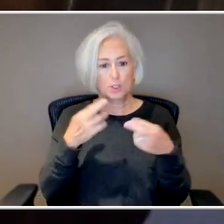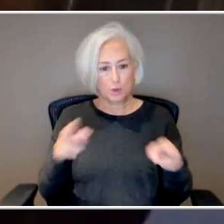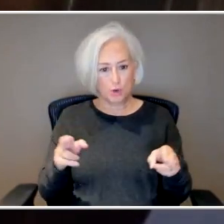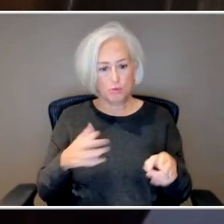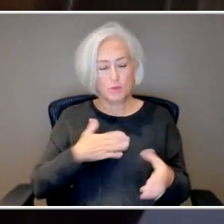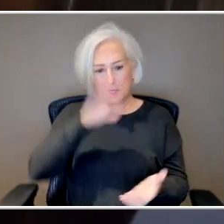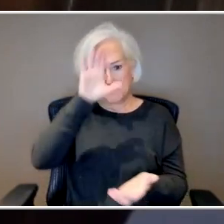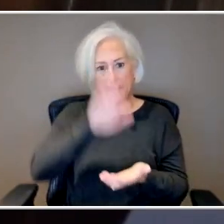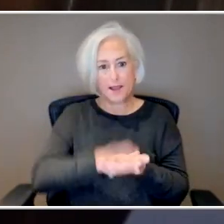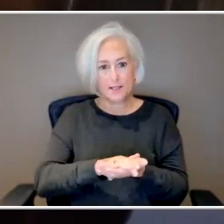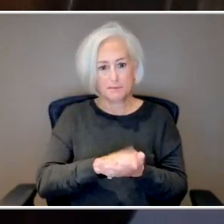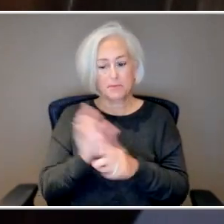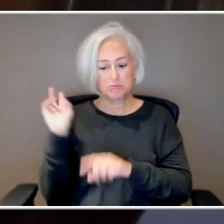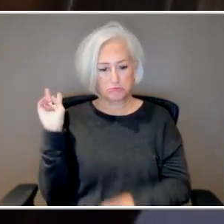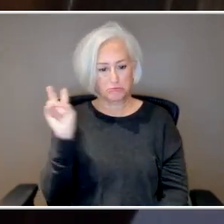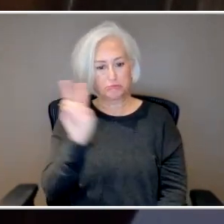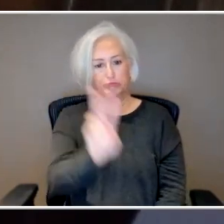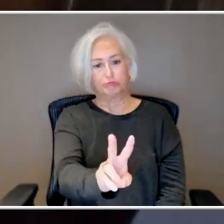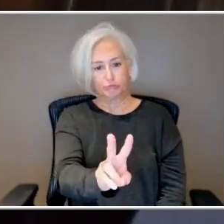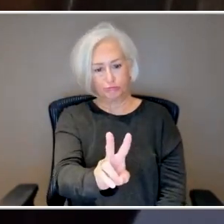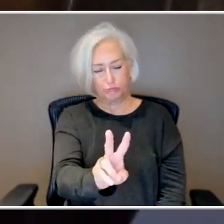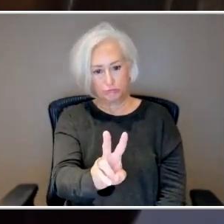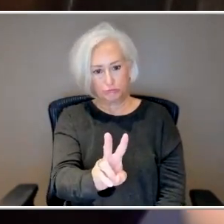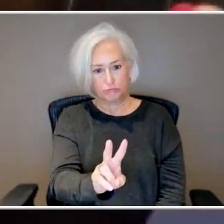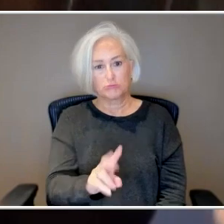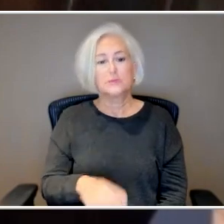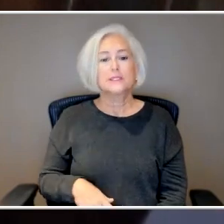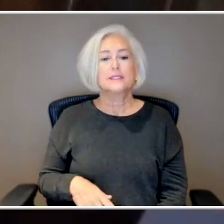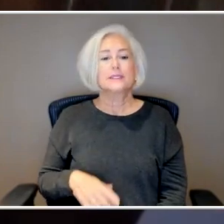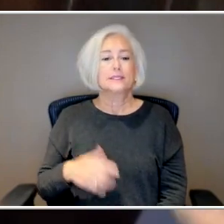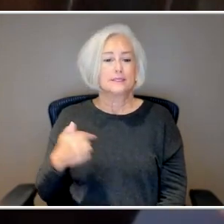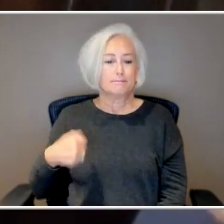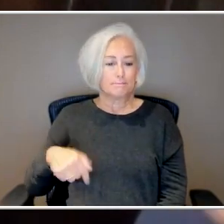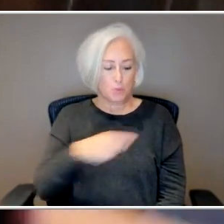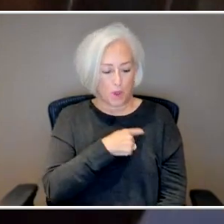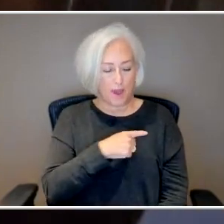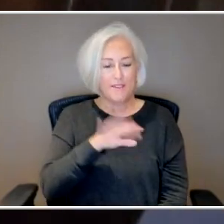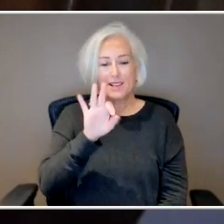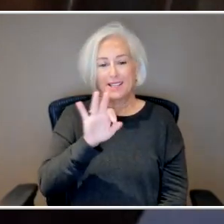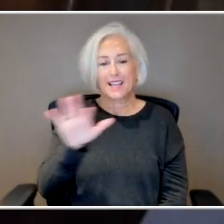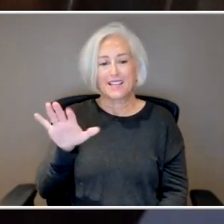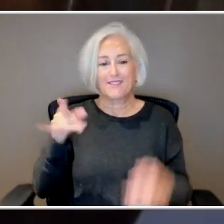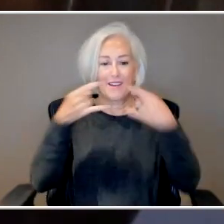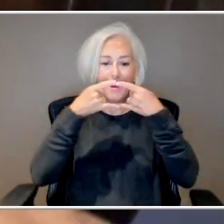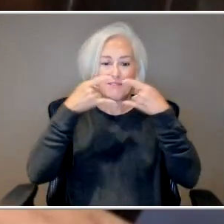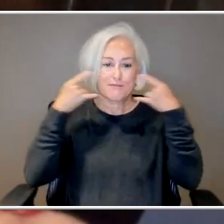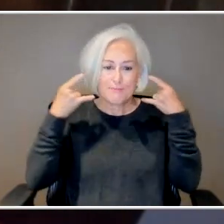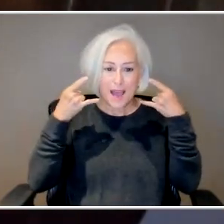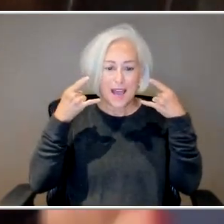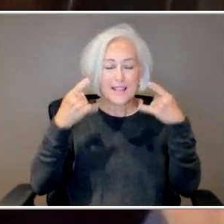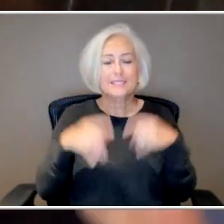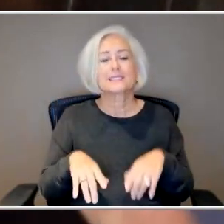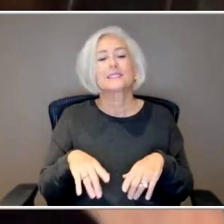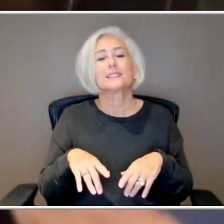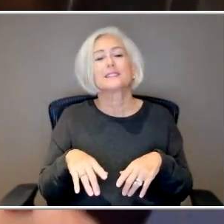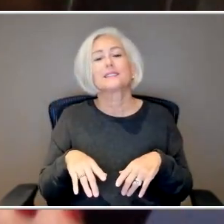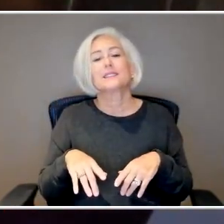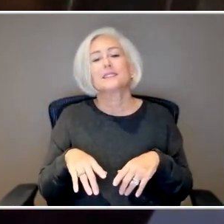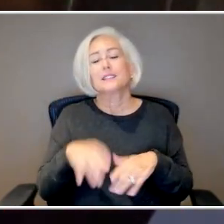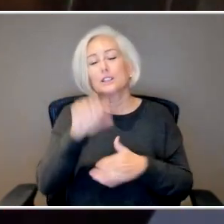Here we are with N95 masks and surgical masks over, and the ER